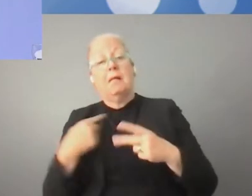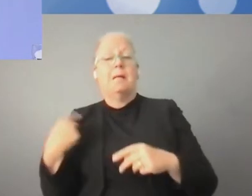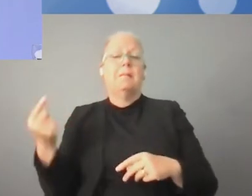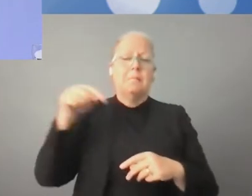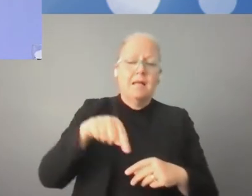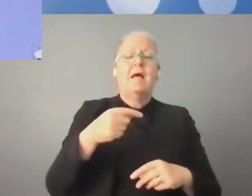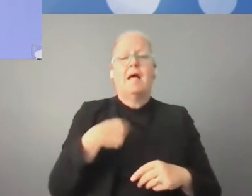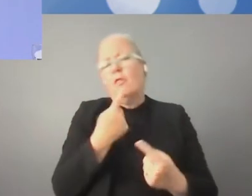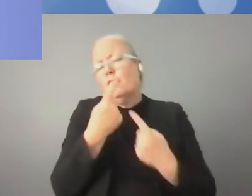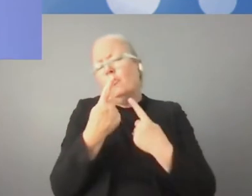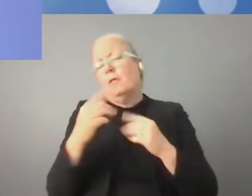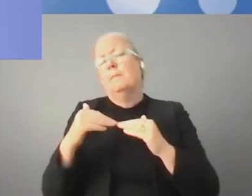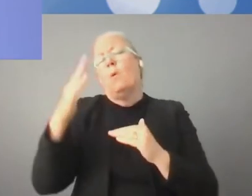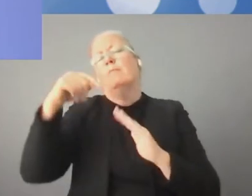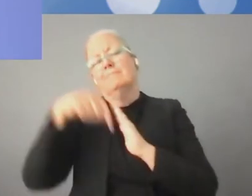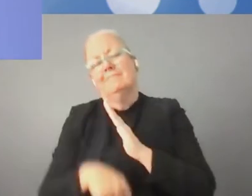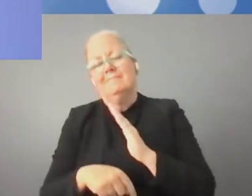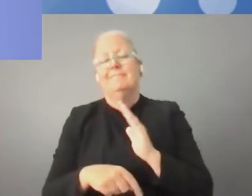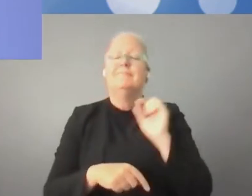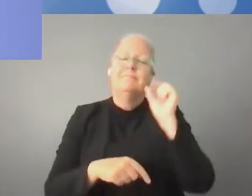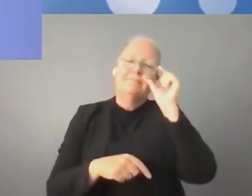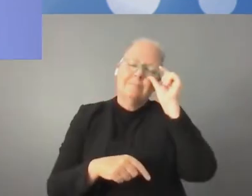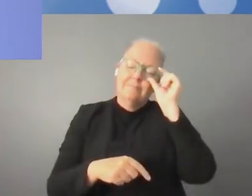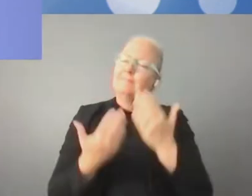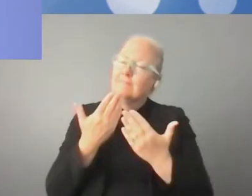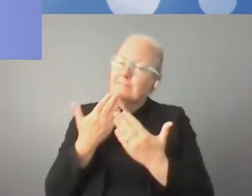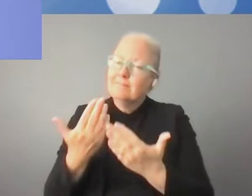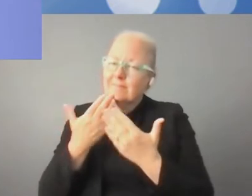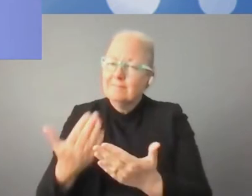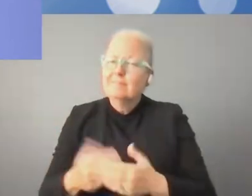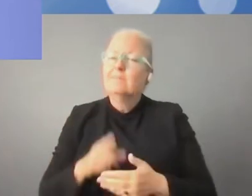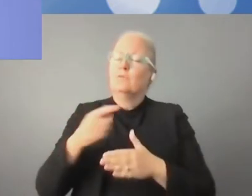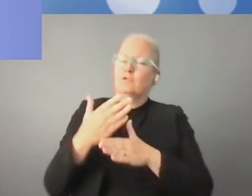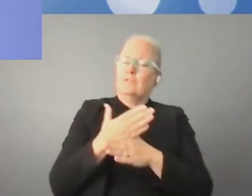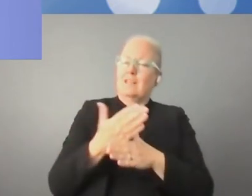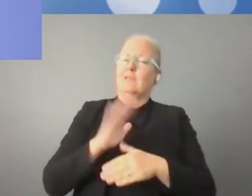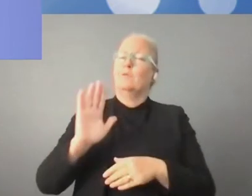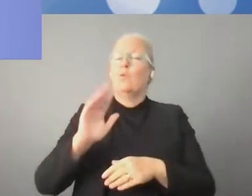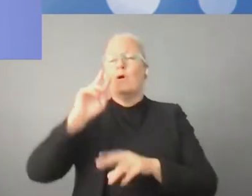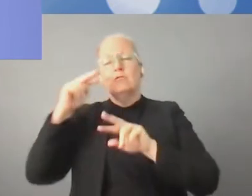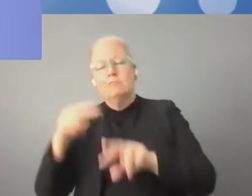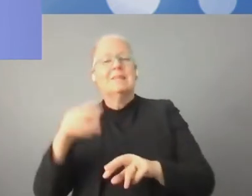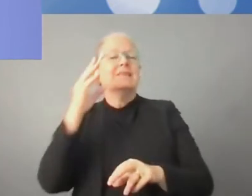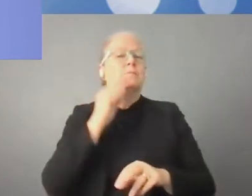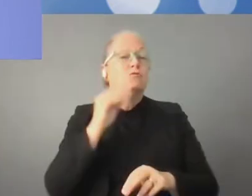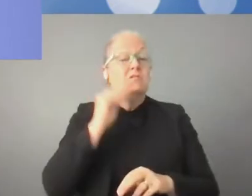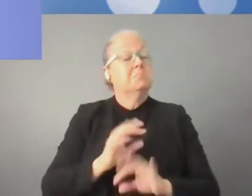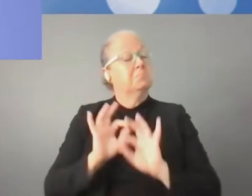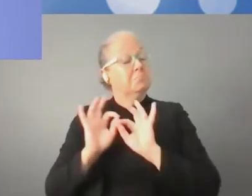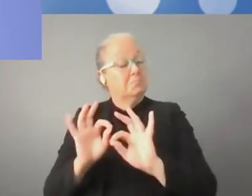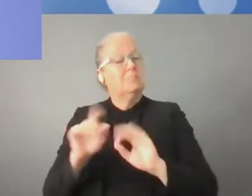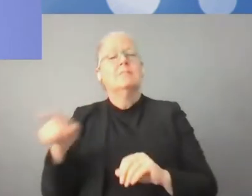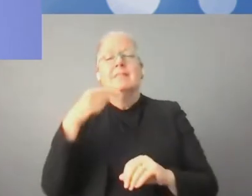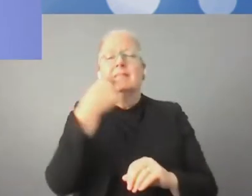it thank you thank you very much miss francesca for sharing your views as an experience it's really important that you have mentioned the the